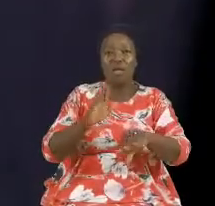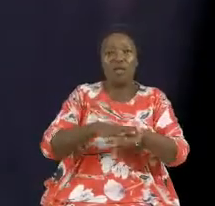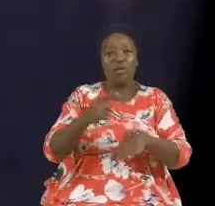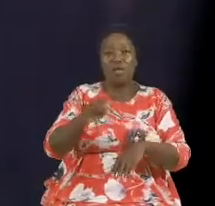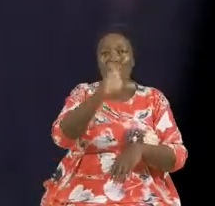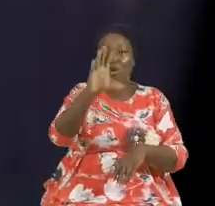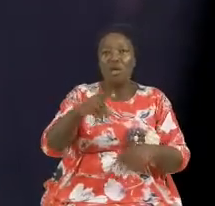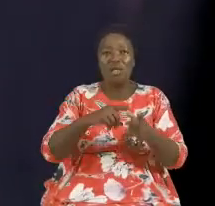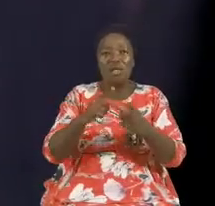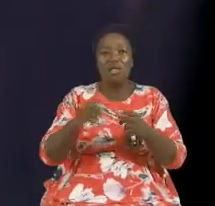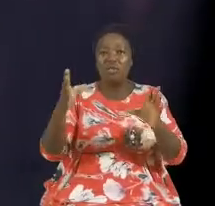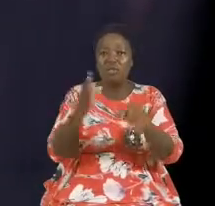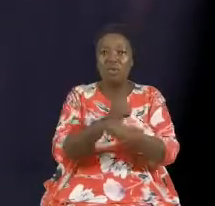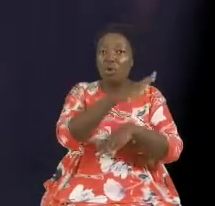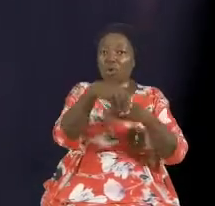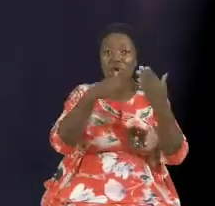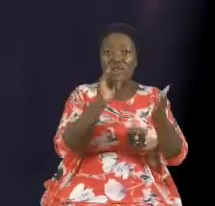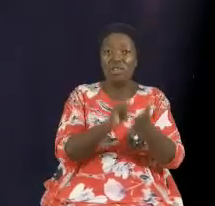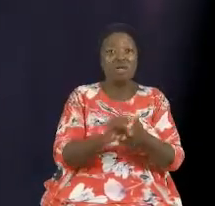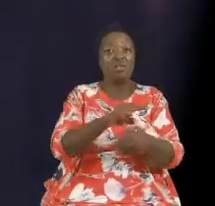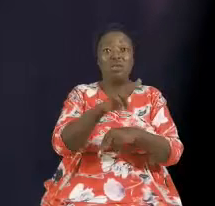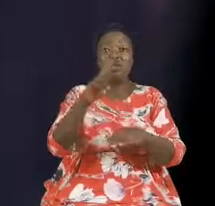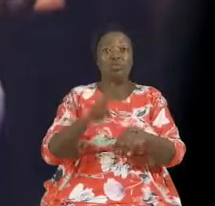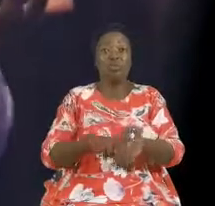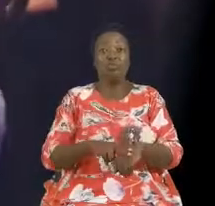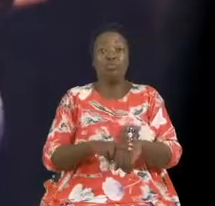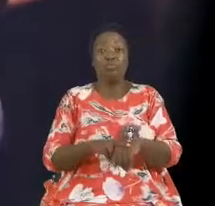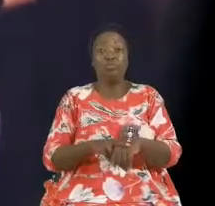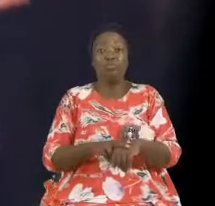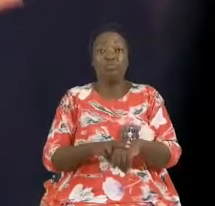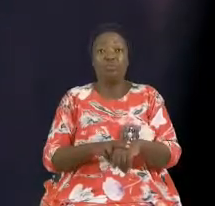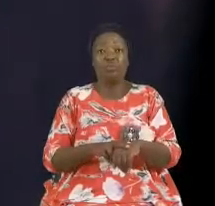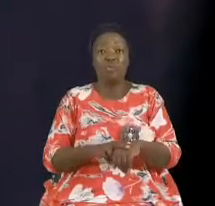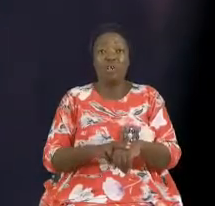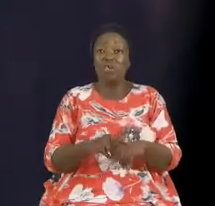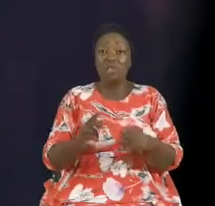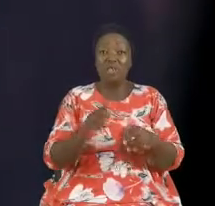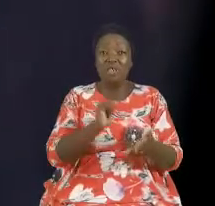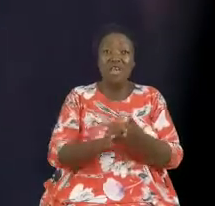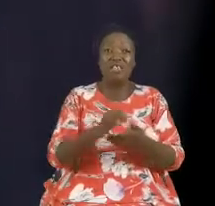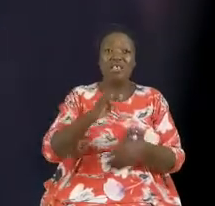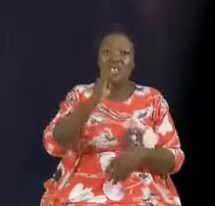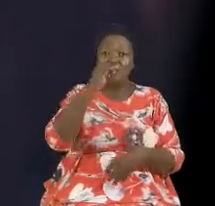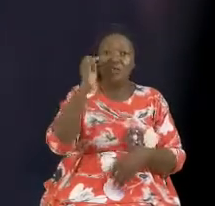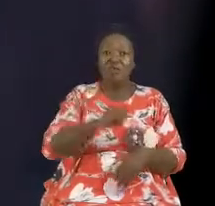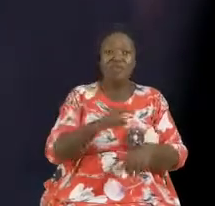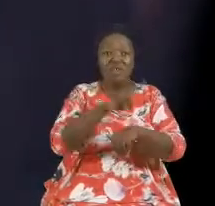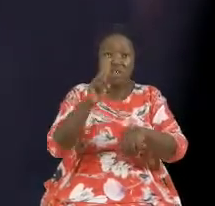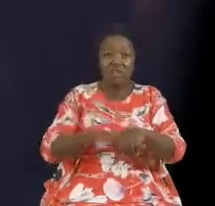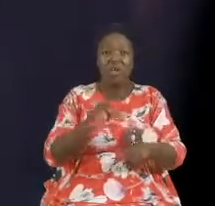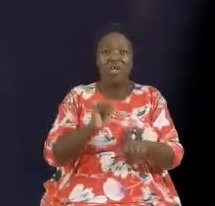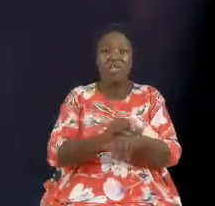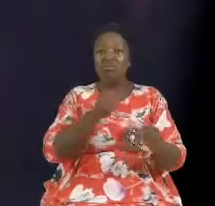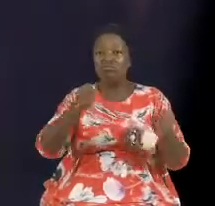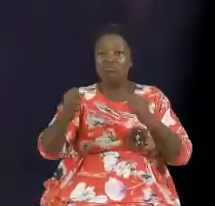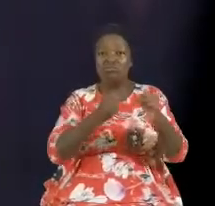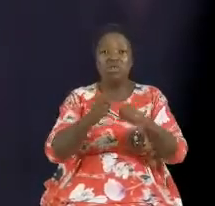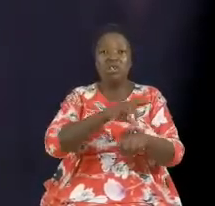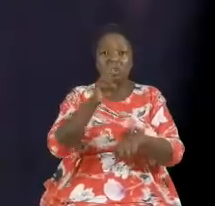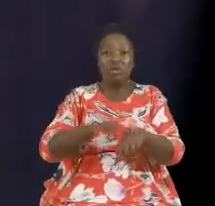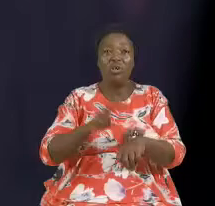now Christ died on the cross, and then he took all that nature,